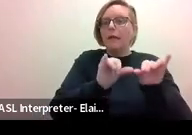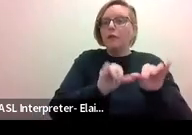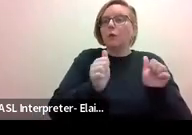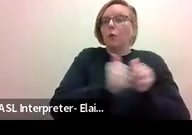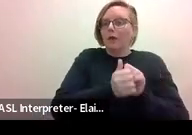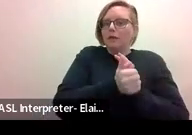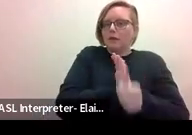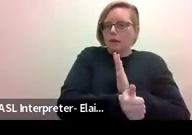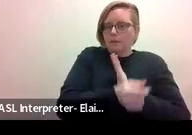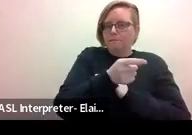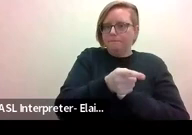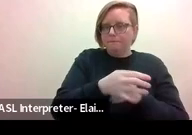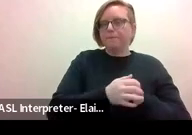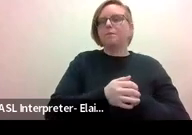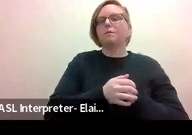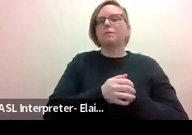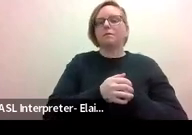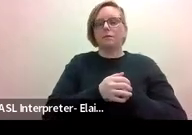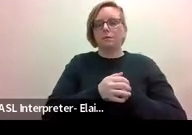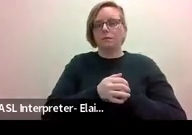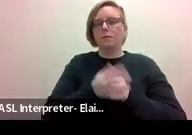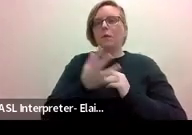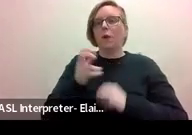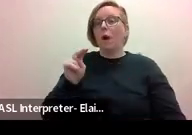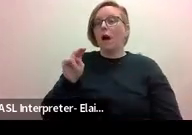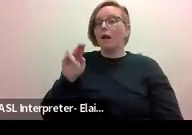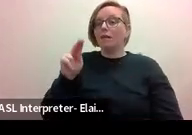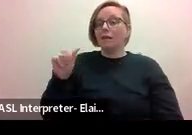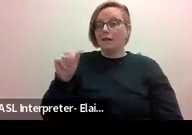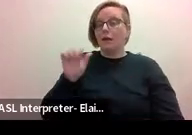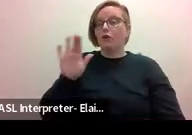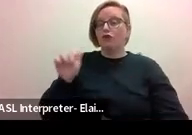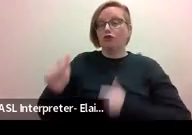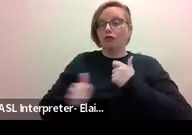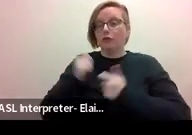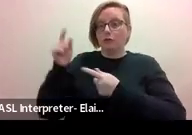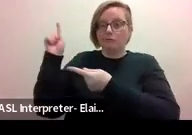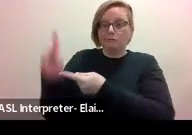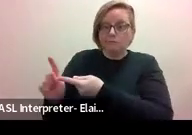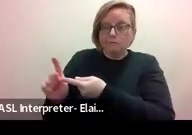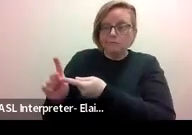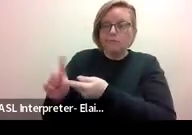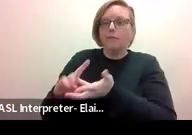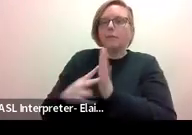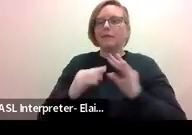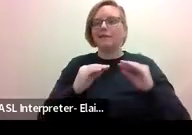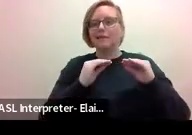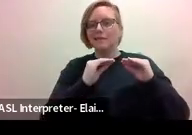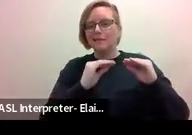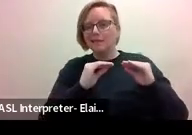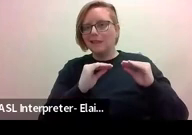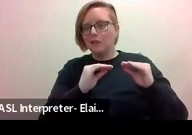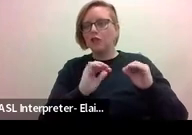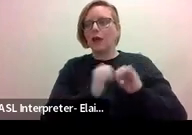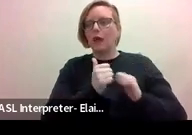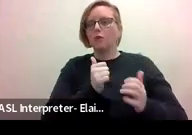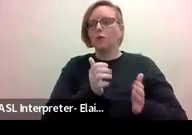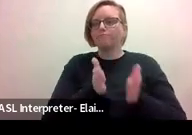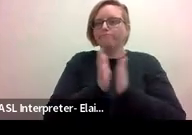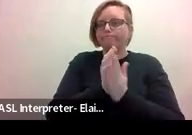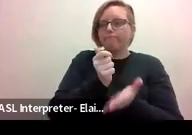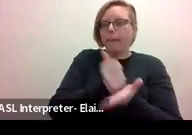So we want Nina to decrease the numbers of aggressions. And so we're going to teach her to request help.